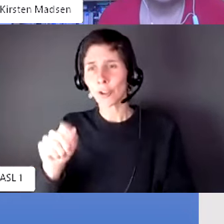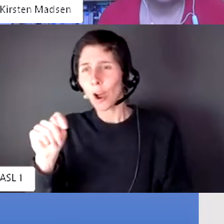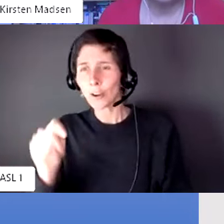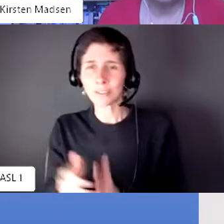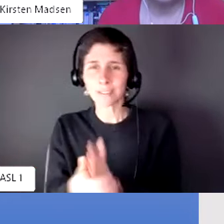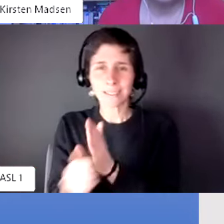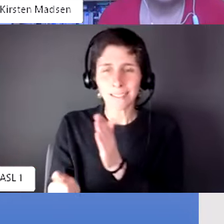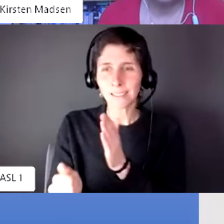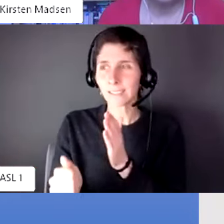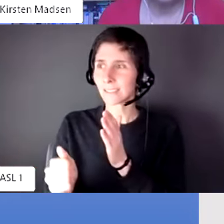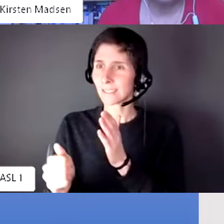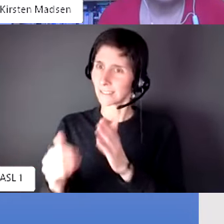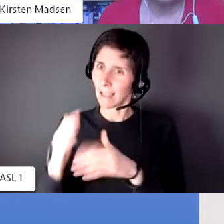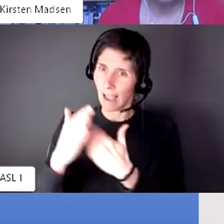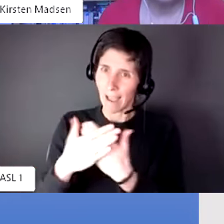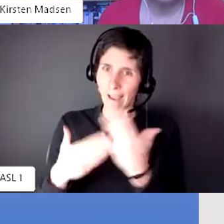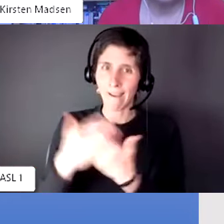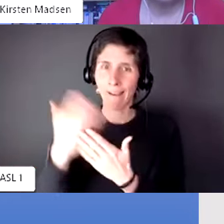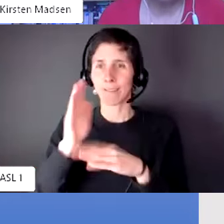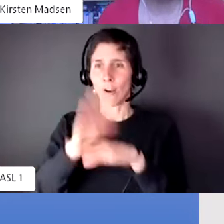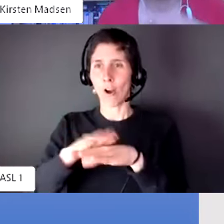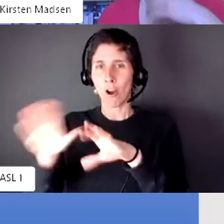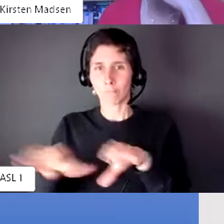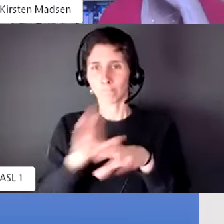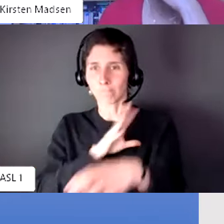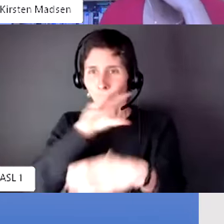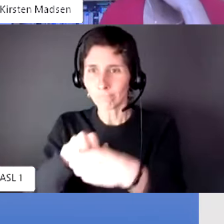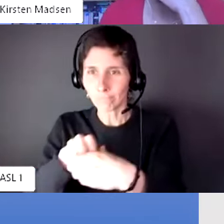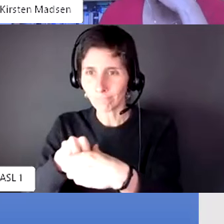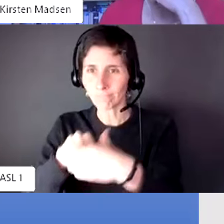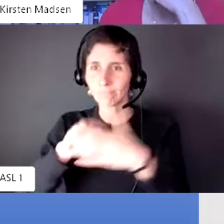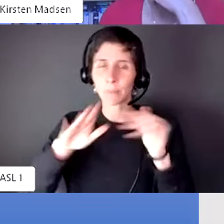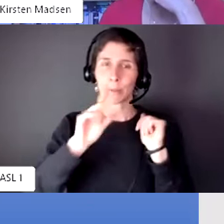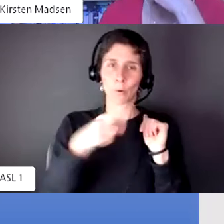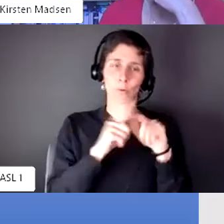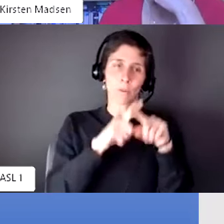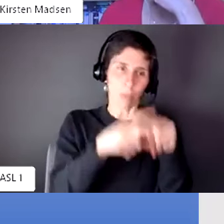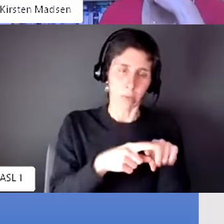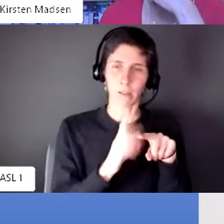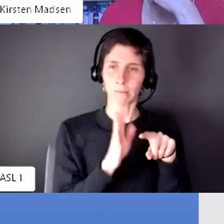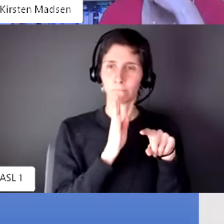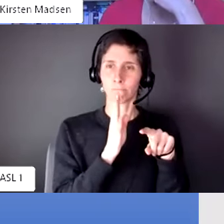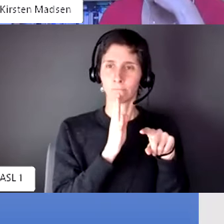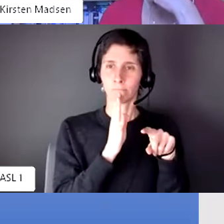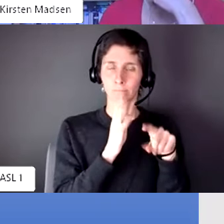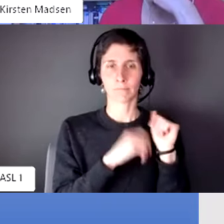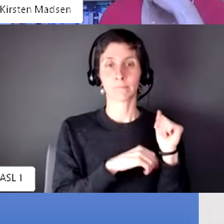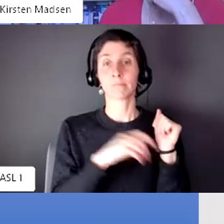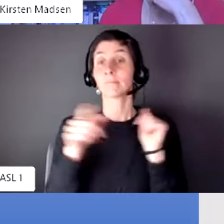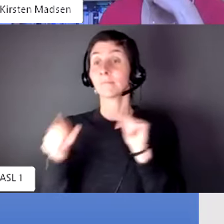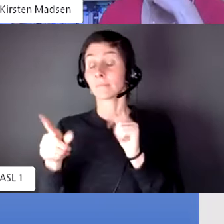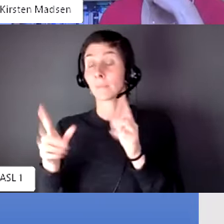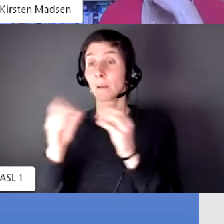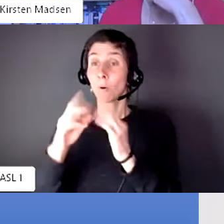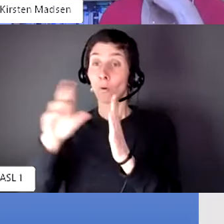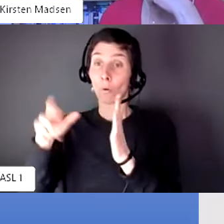was describing, as opposed to activities that focus on the spoken word. There's also more role playing that's tied